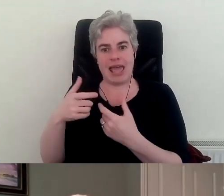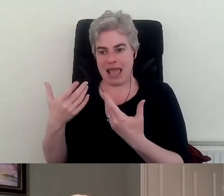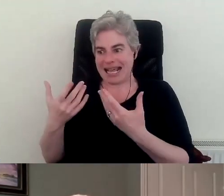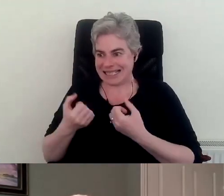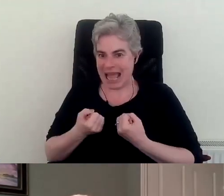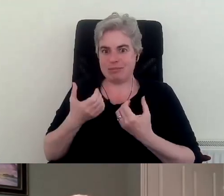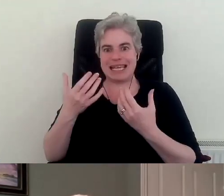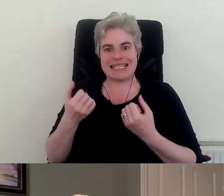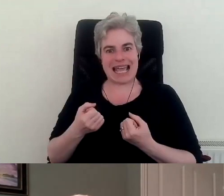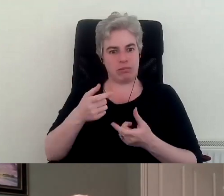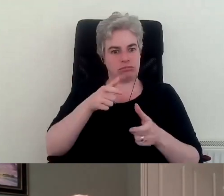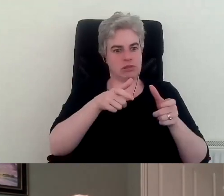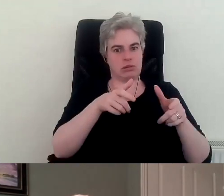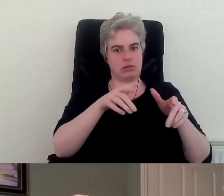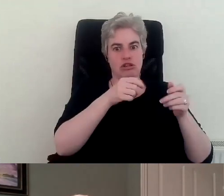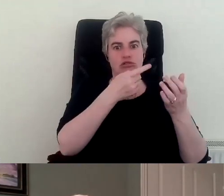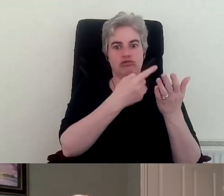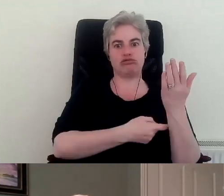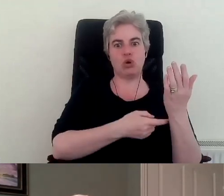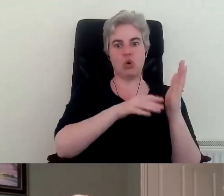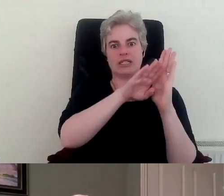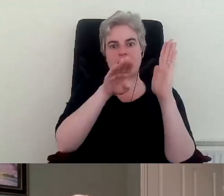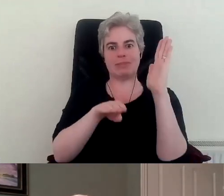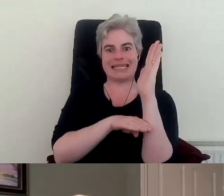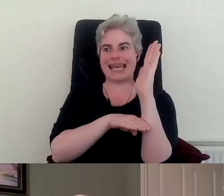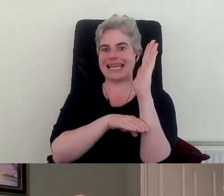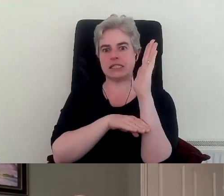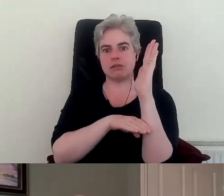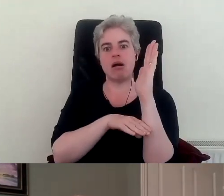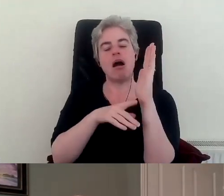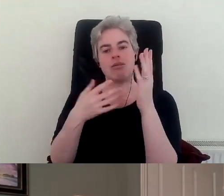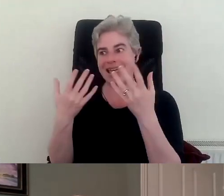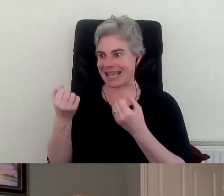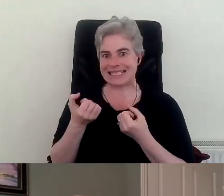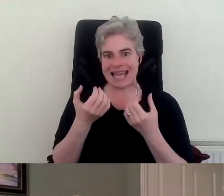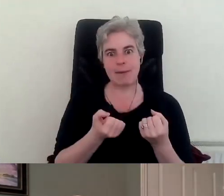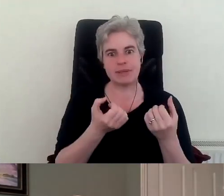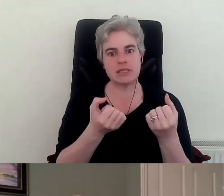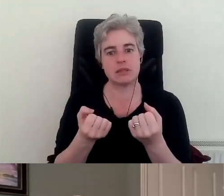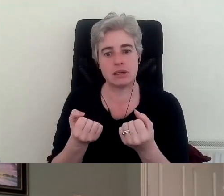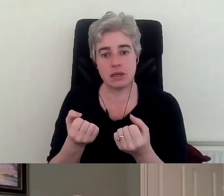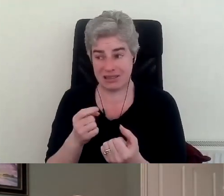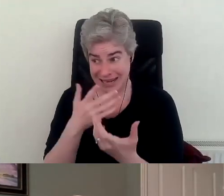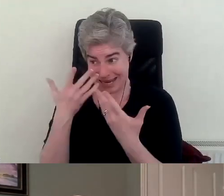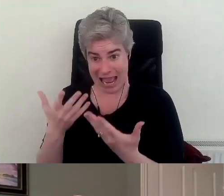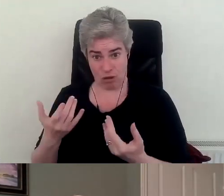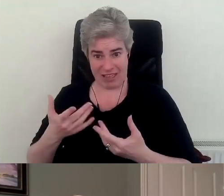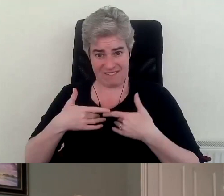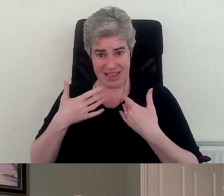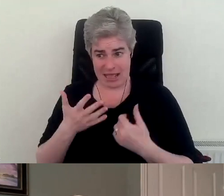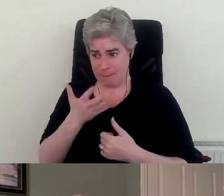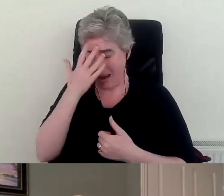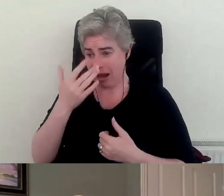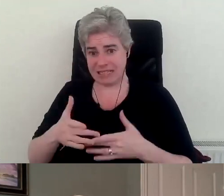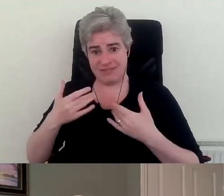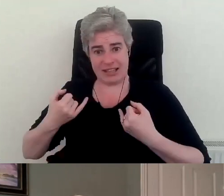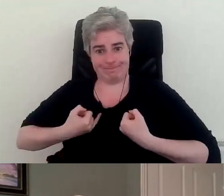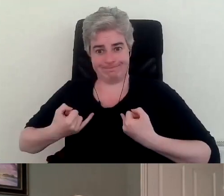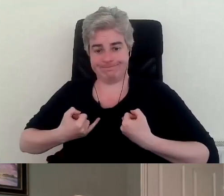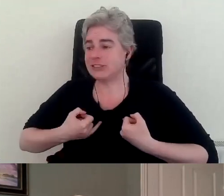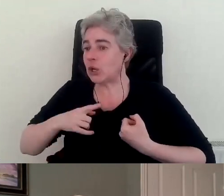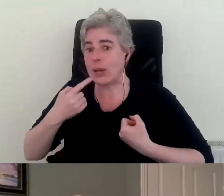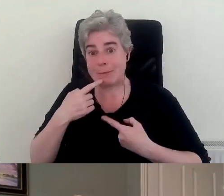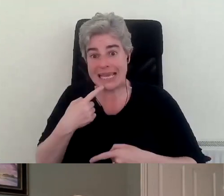subjugation that had been put on them. And because of their embarrassment and guilt, they've not spoken